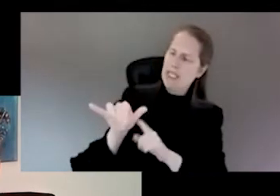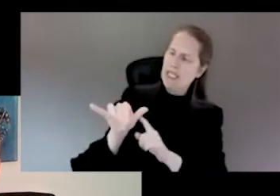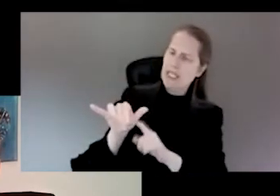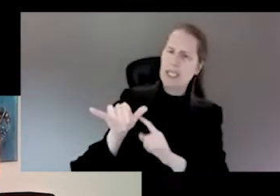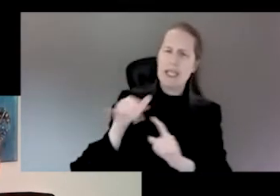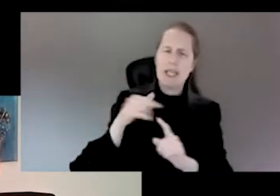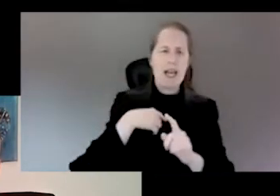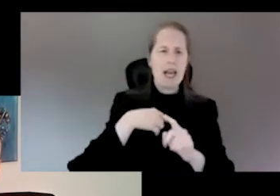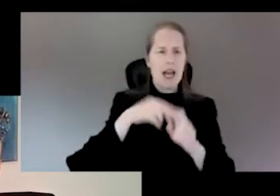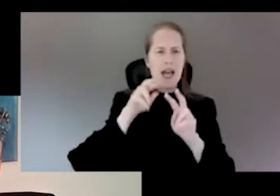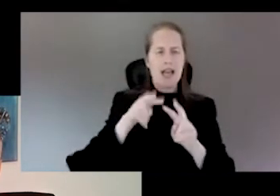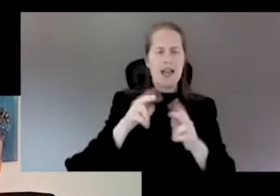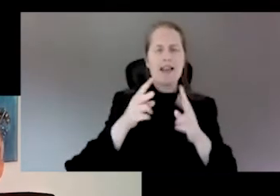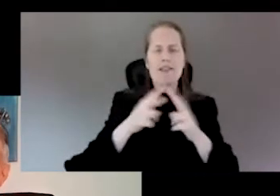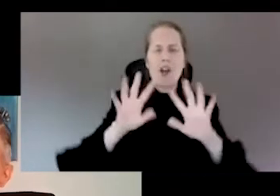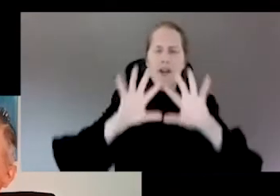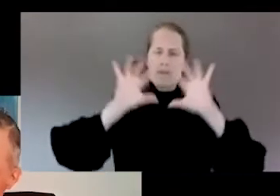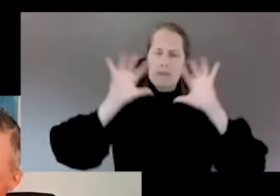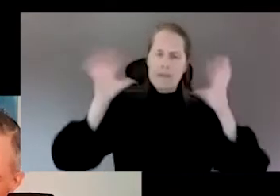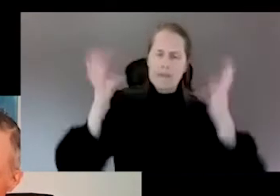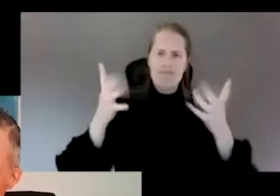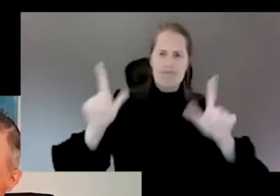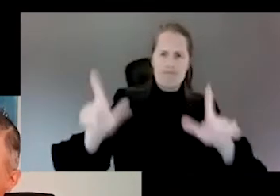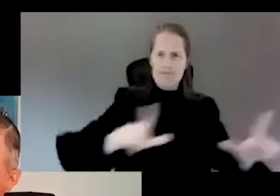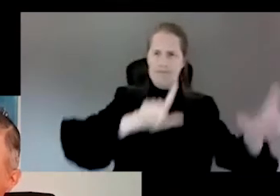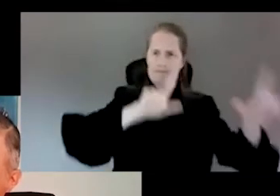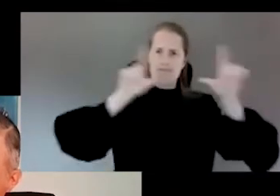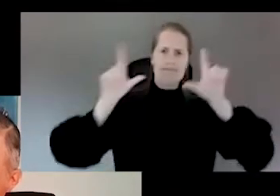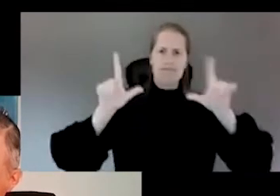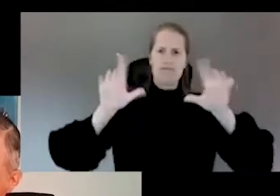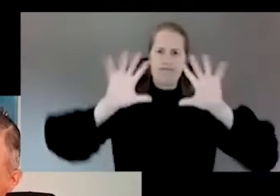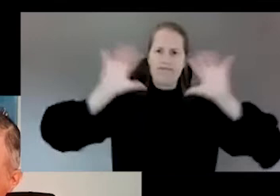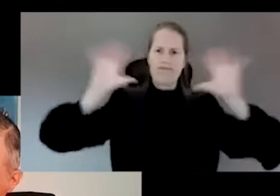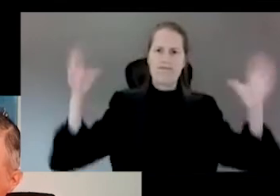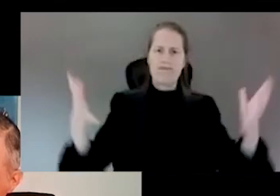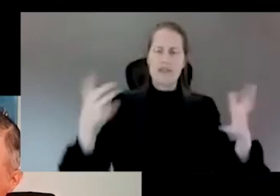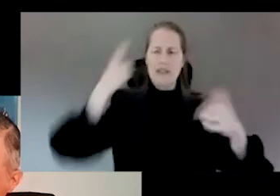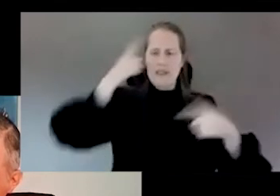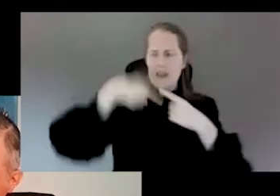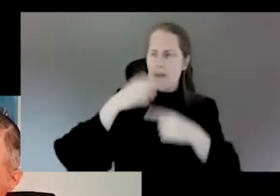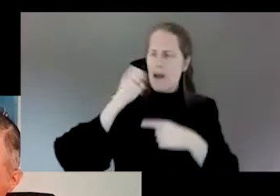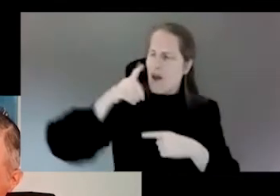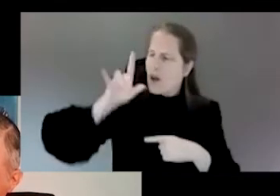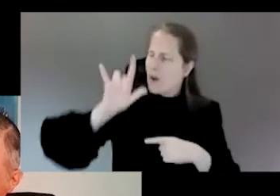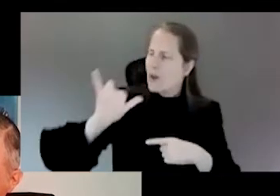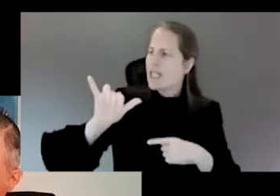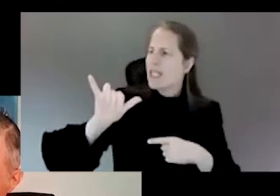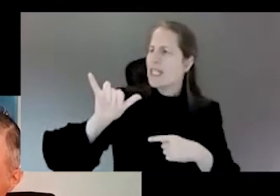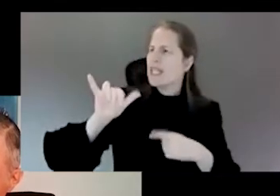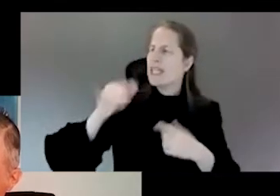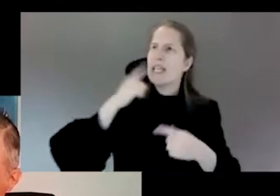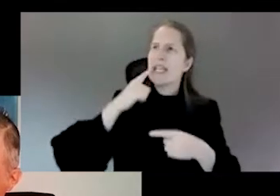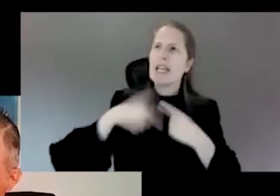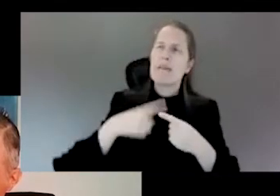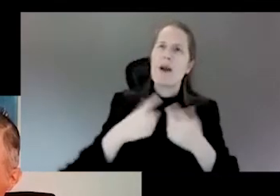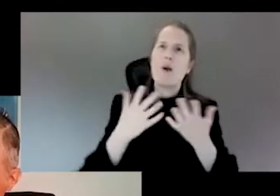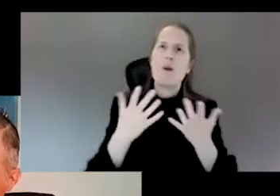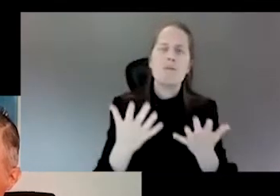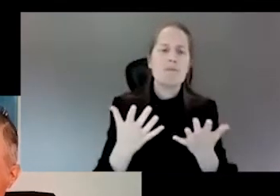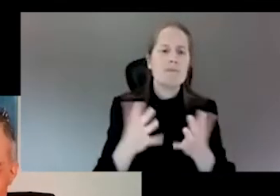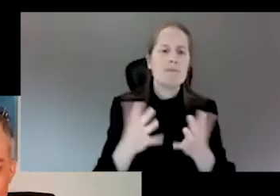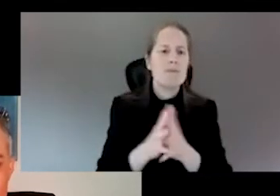very holistic lens, thinking about equity, thinking about